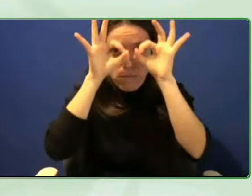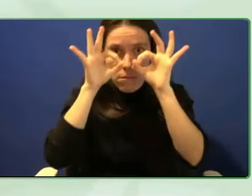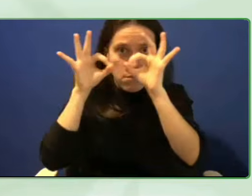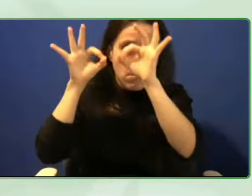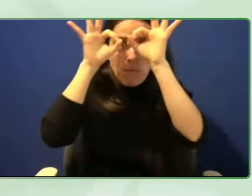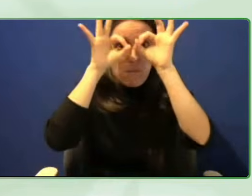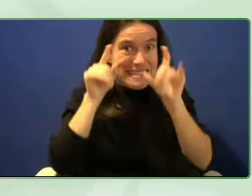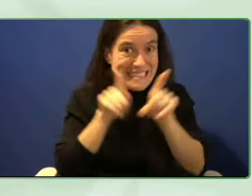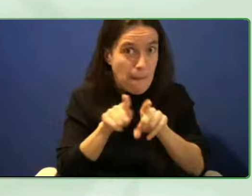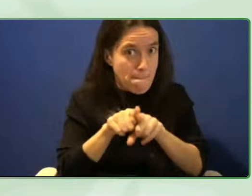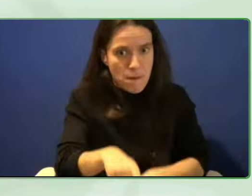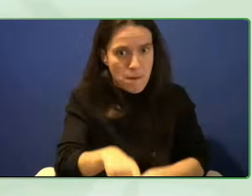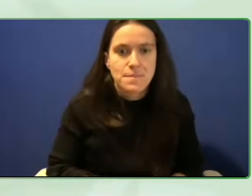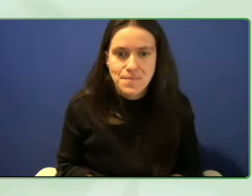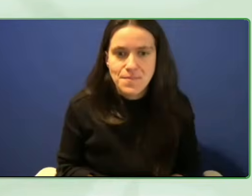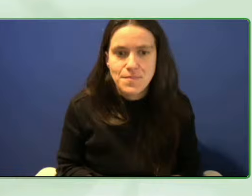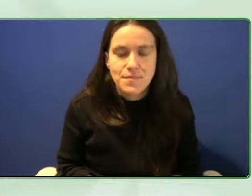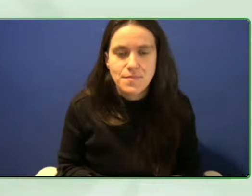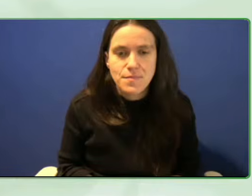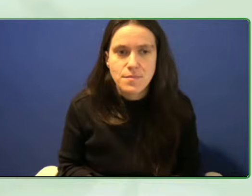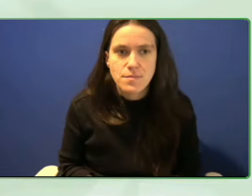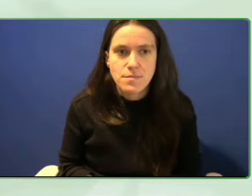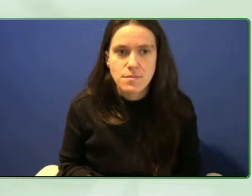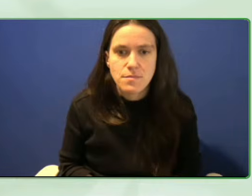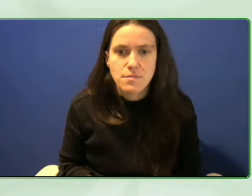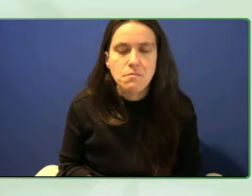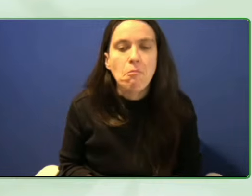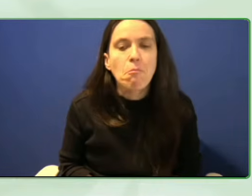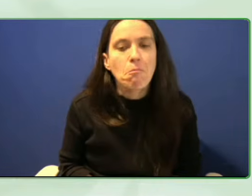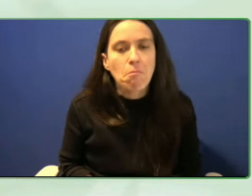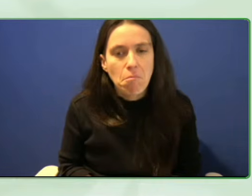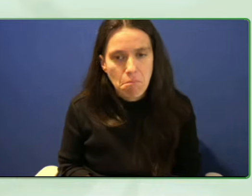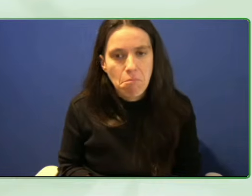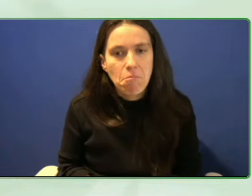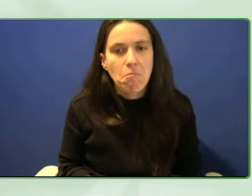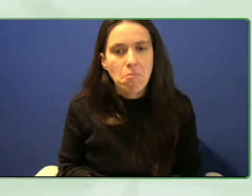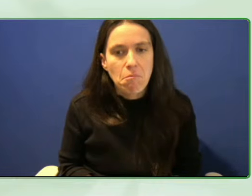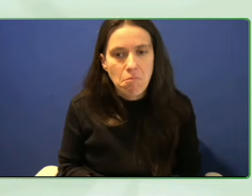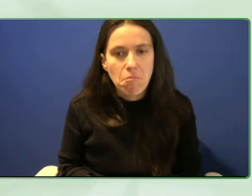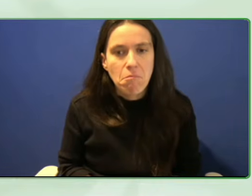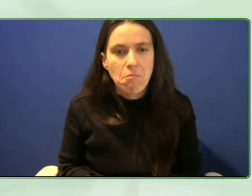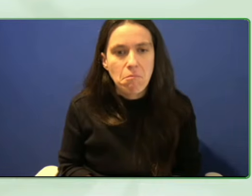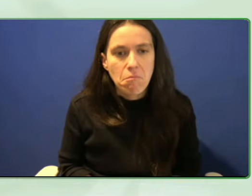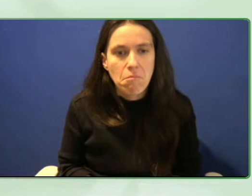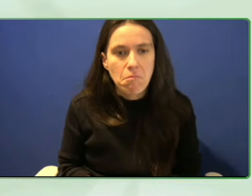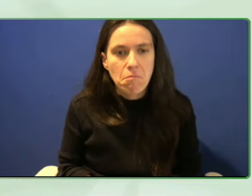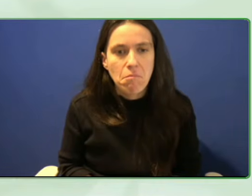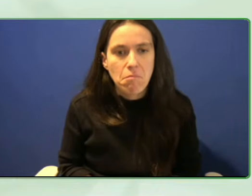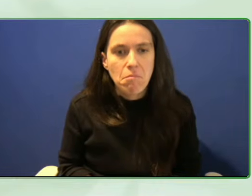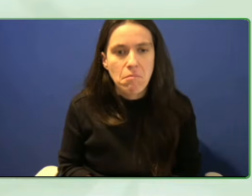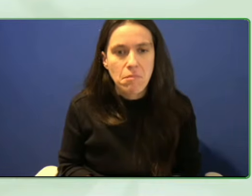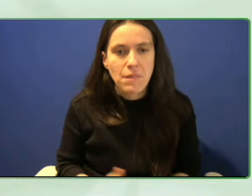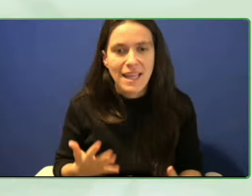So I'm rubbish at gaming. I tend to use the ones that are turn-based and stuff like that